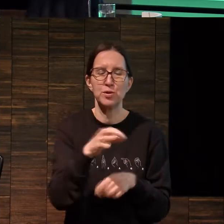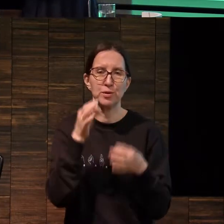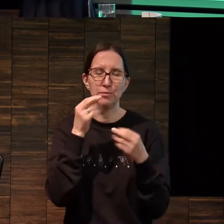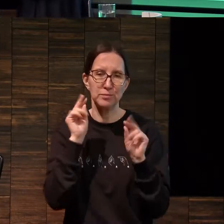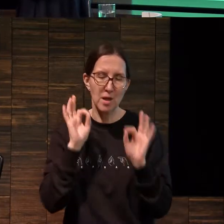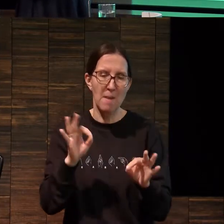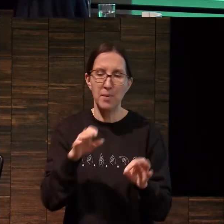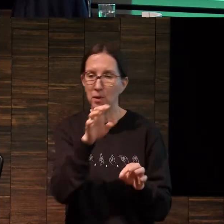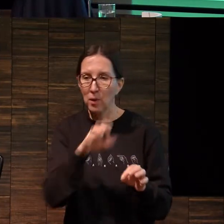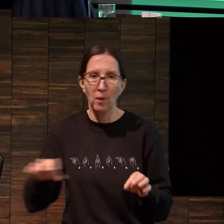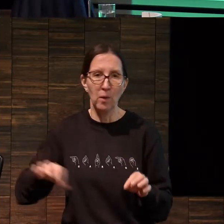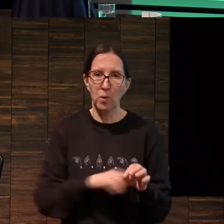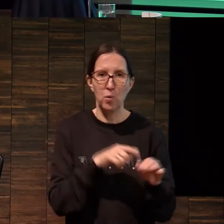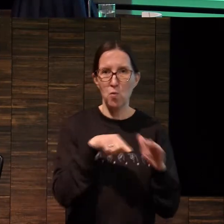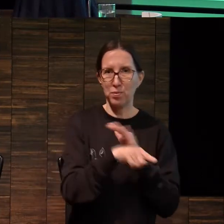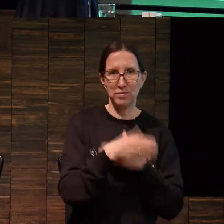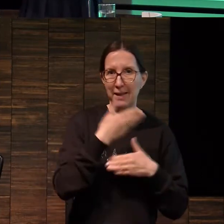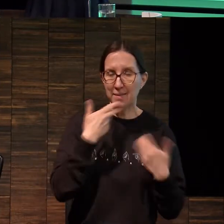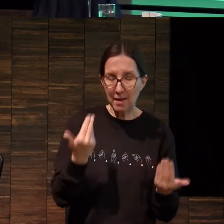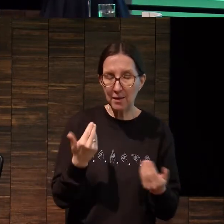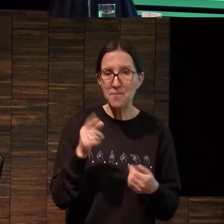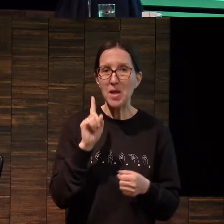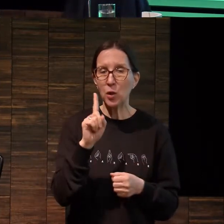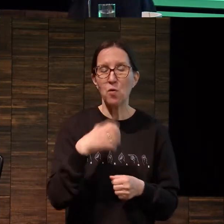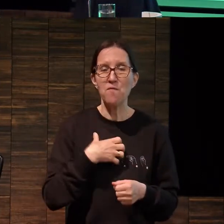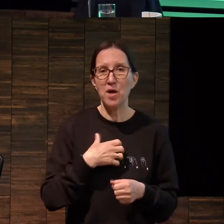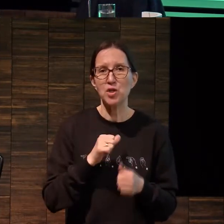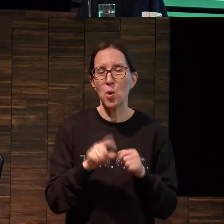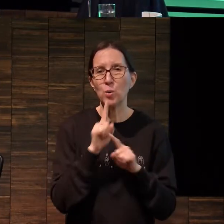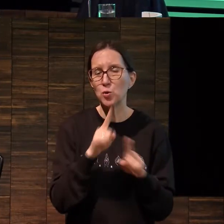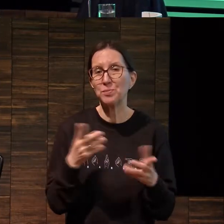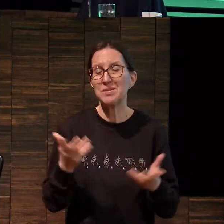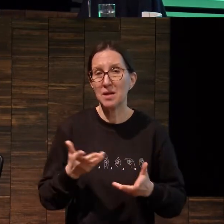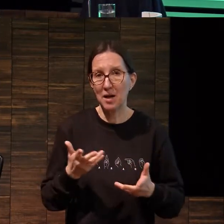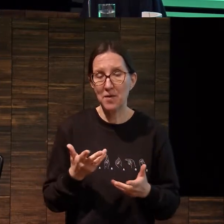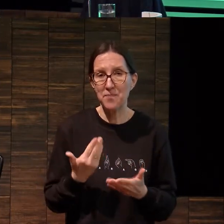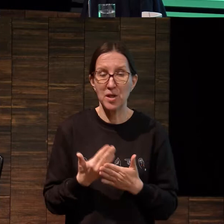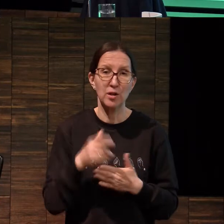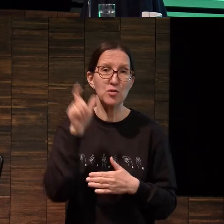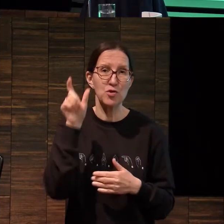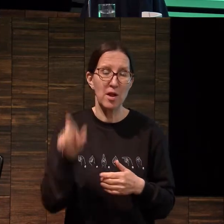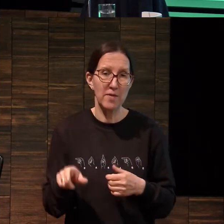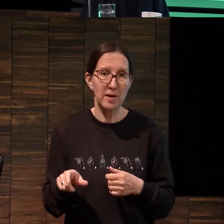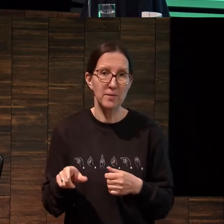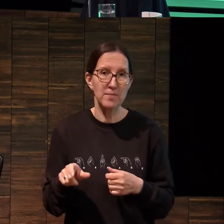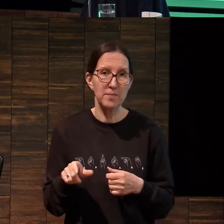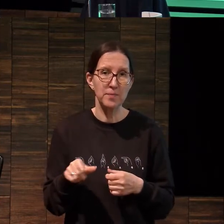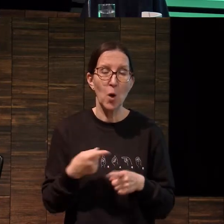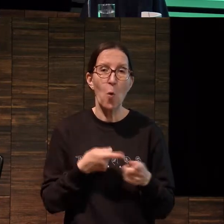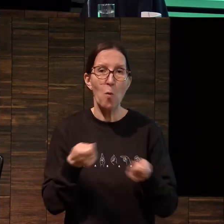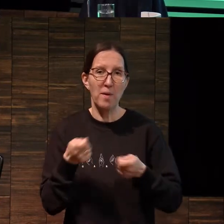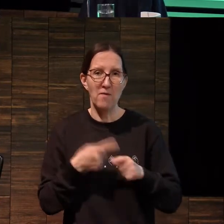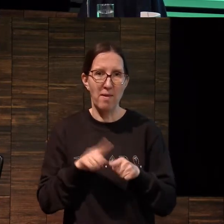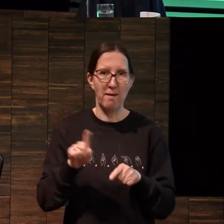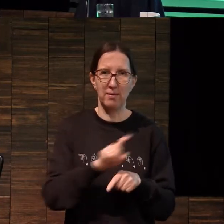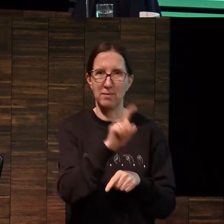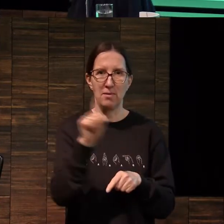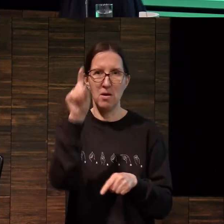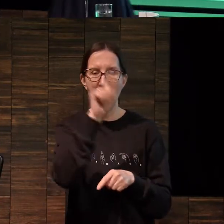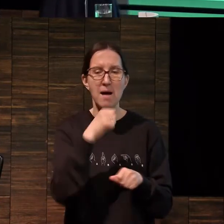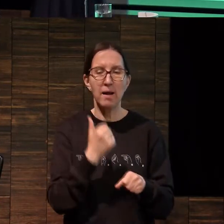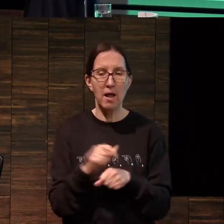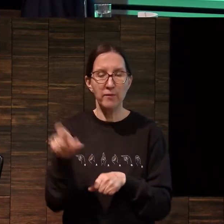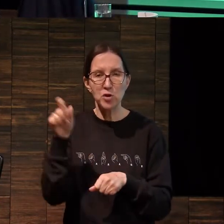It will be perfect for the keyboard access to be functionable. And another thing, since